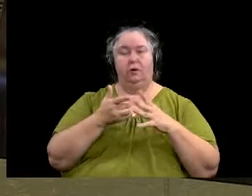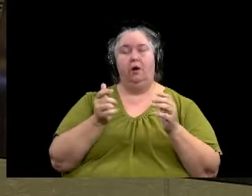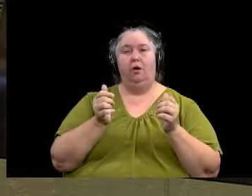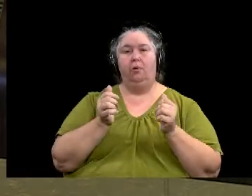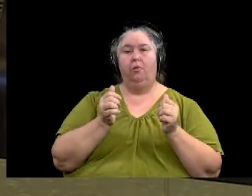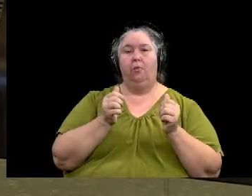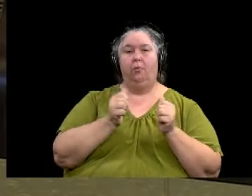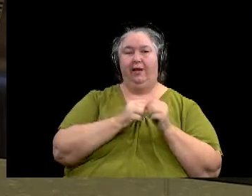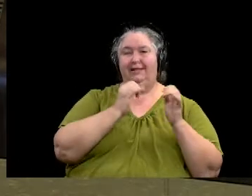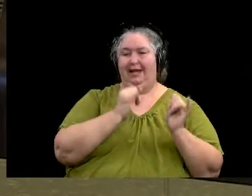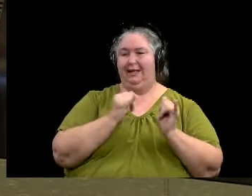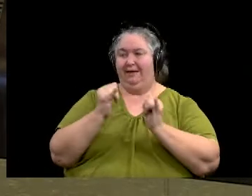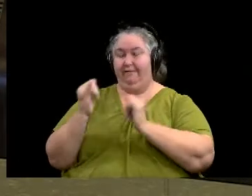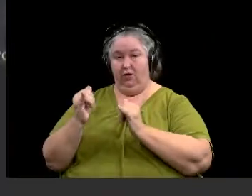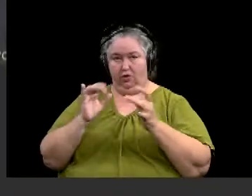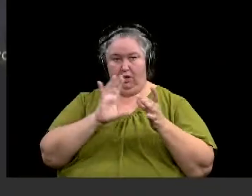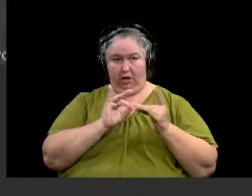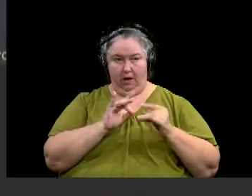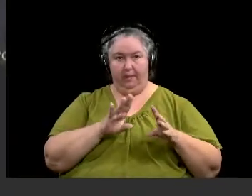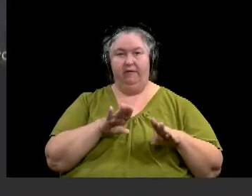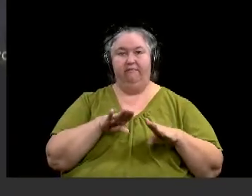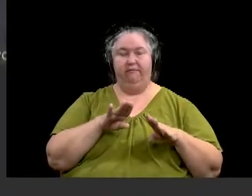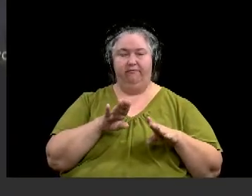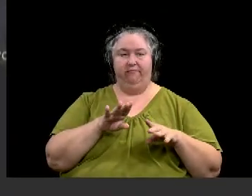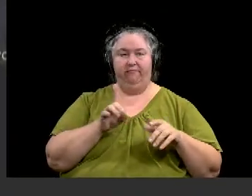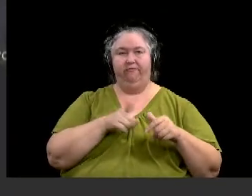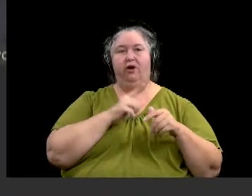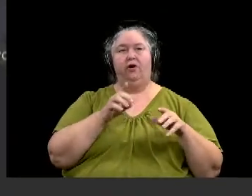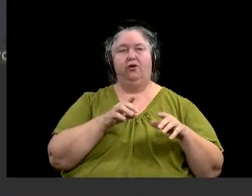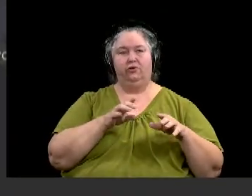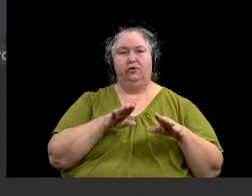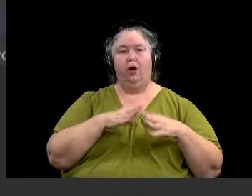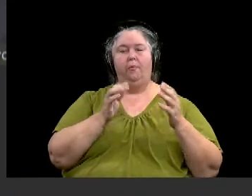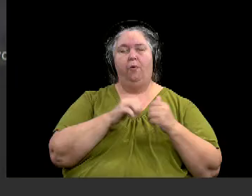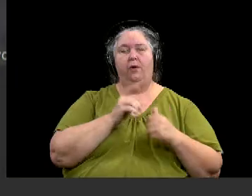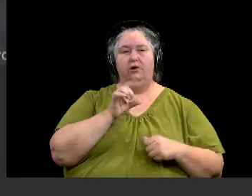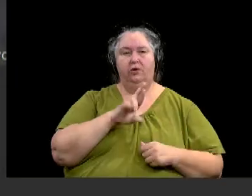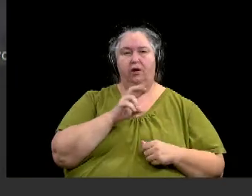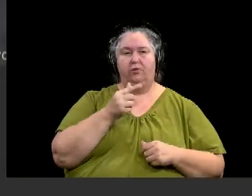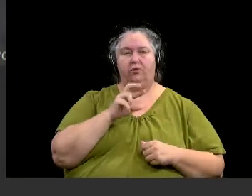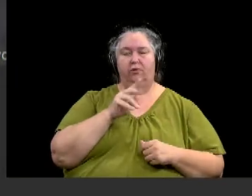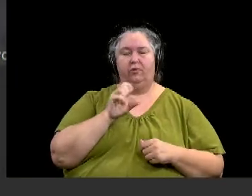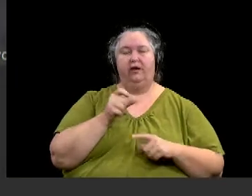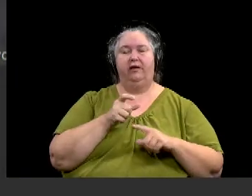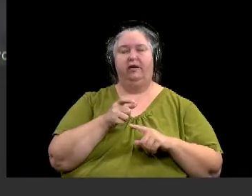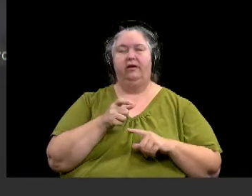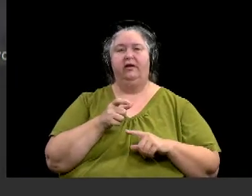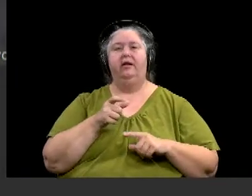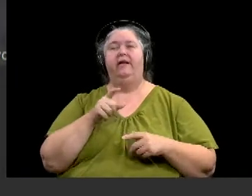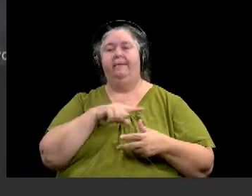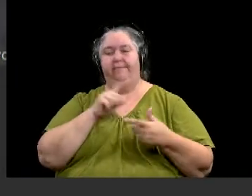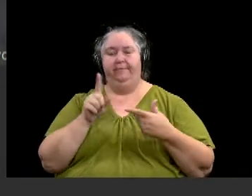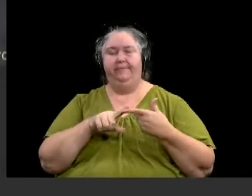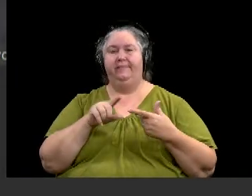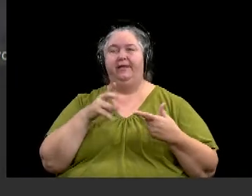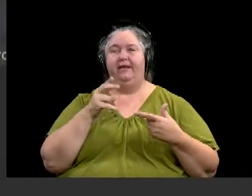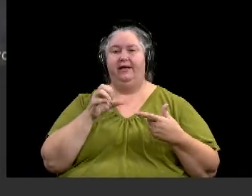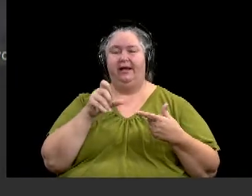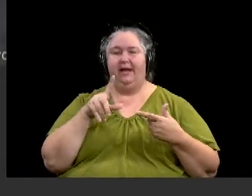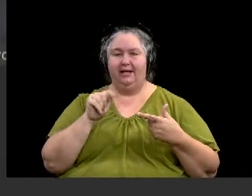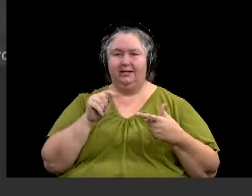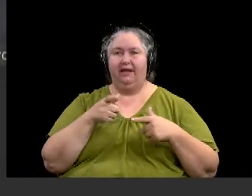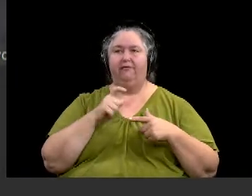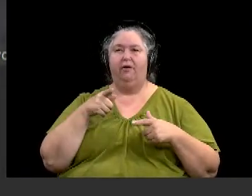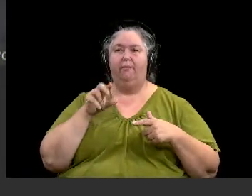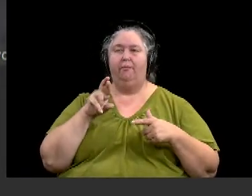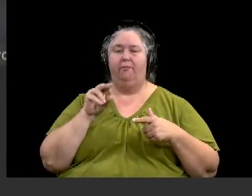with Dr. Griggs from Family Health Center, followed by Dr. Haskett, Ascension Providence, then Dr. Mark Lyson from Scott and White, and